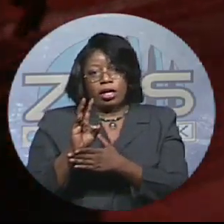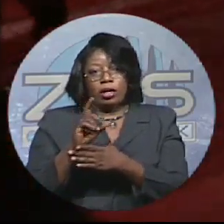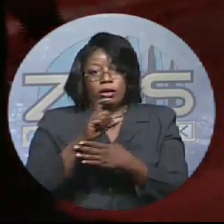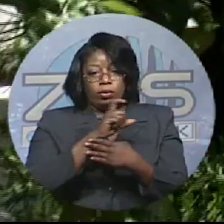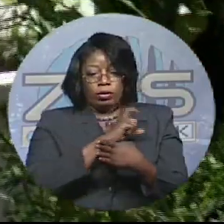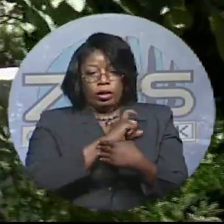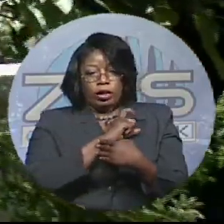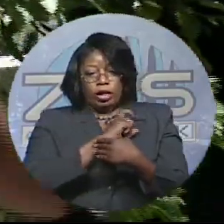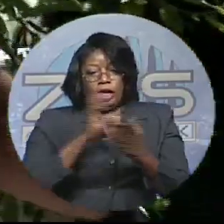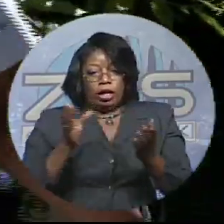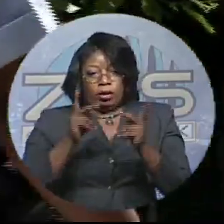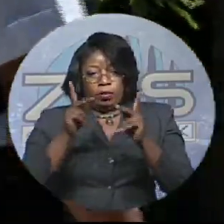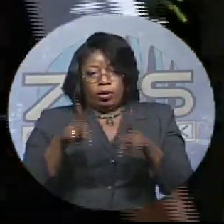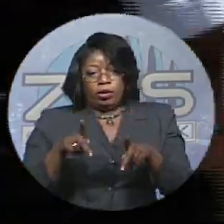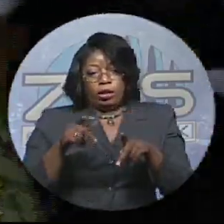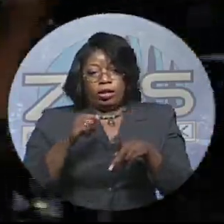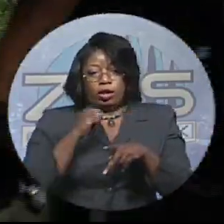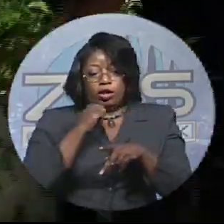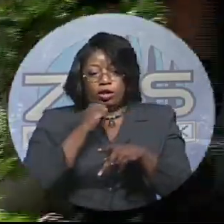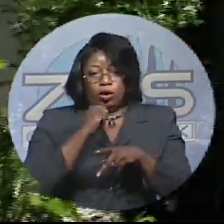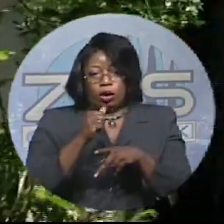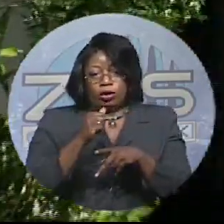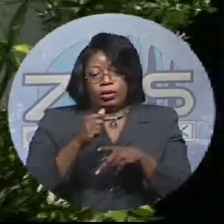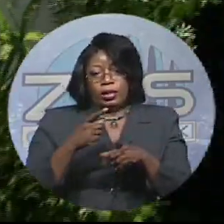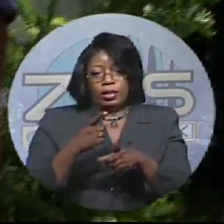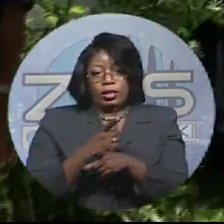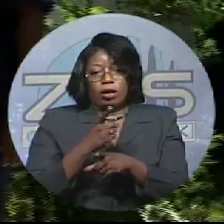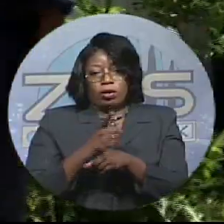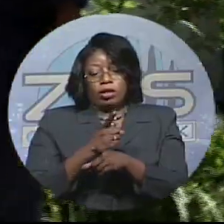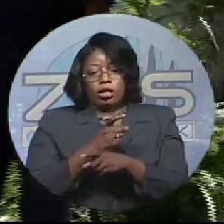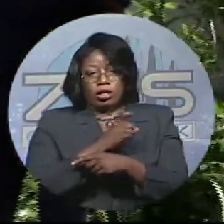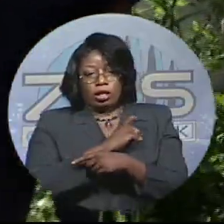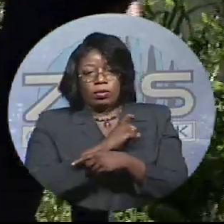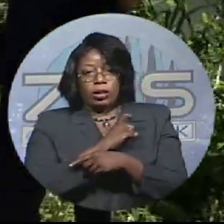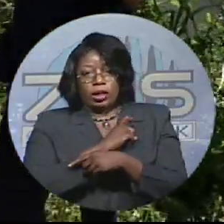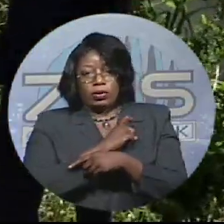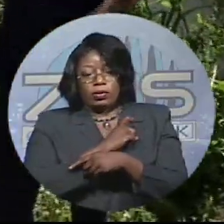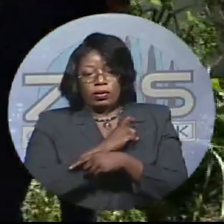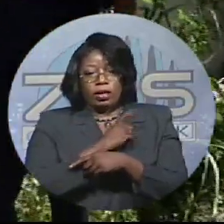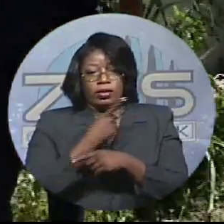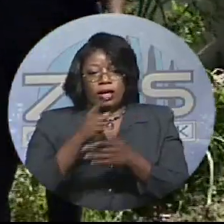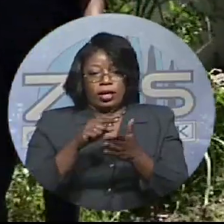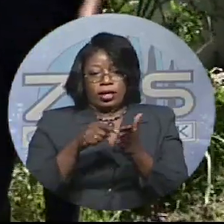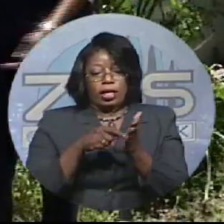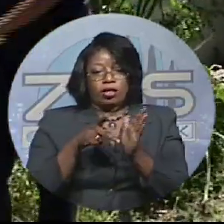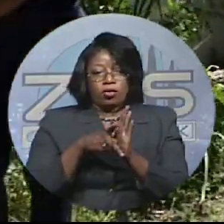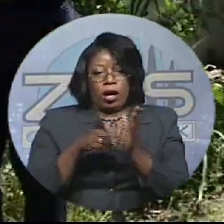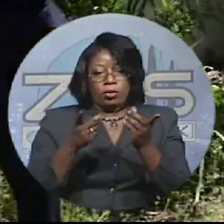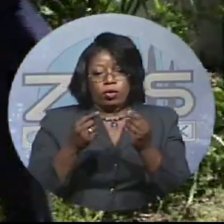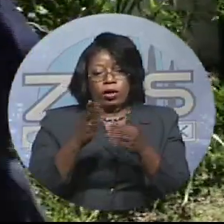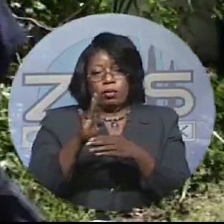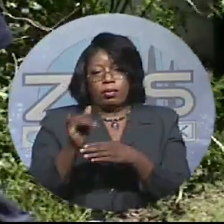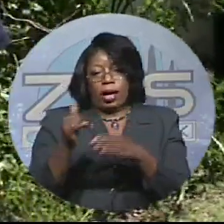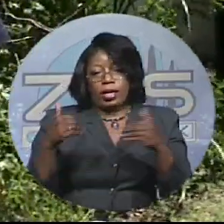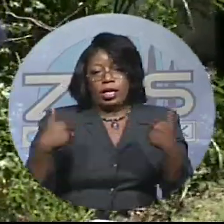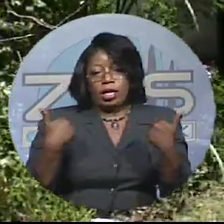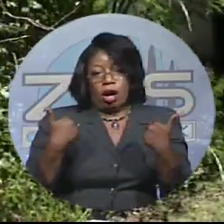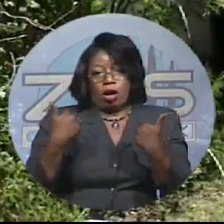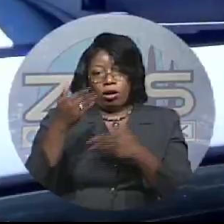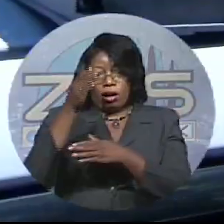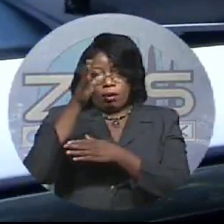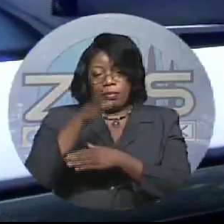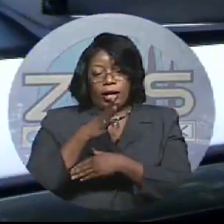overly critical of officers who try to maintain order. Greenslade says these crimes are being committed by young men with no respect